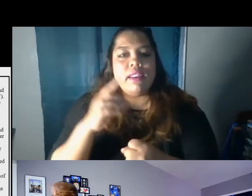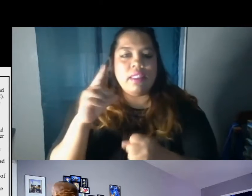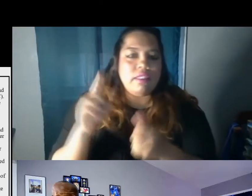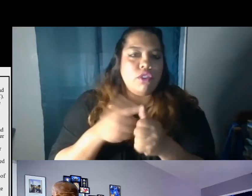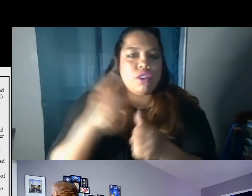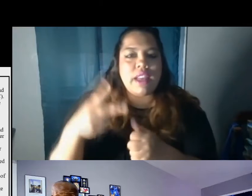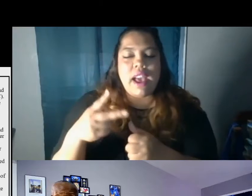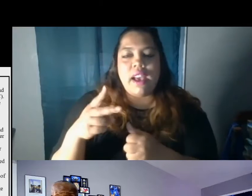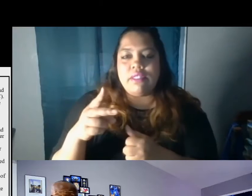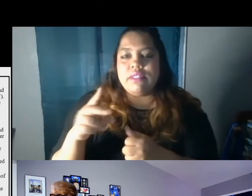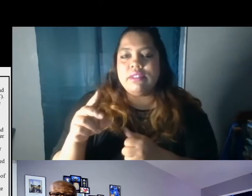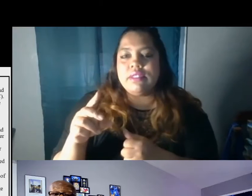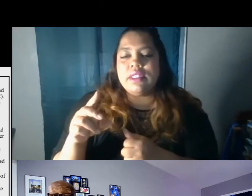Women,